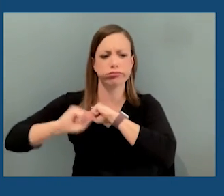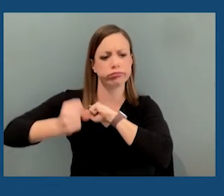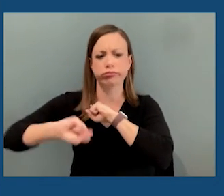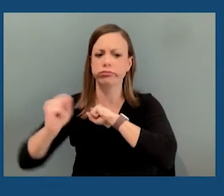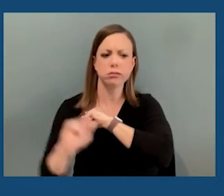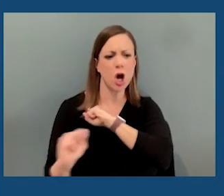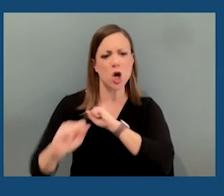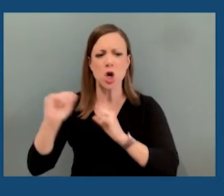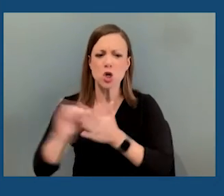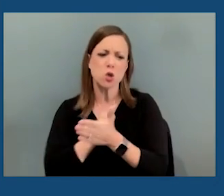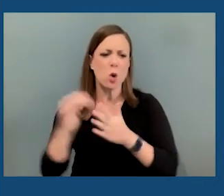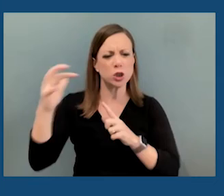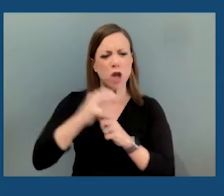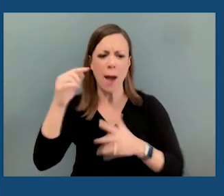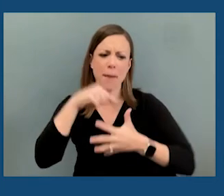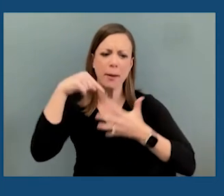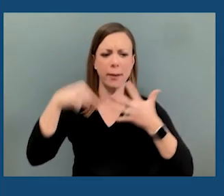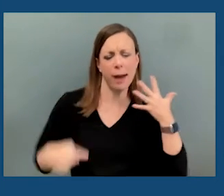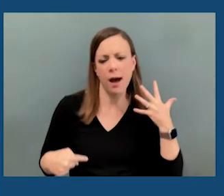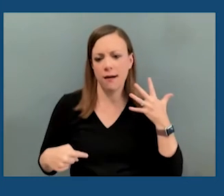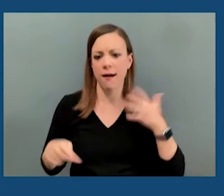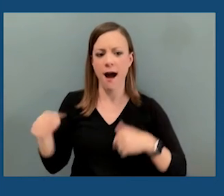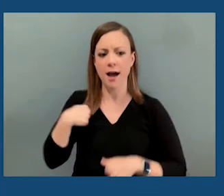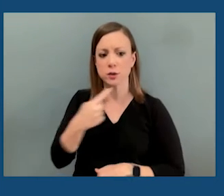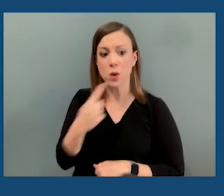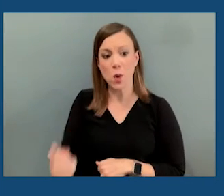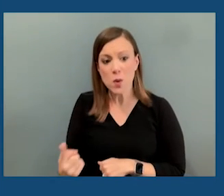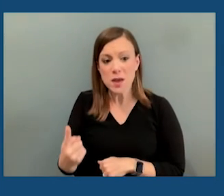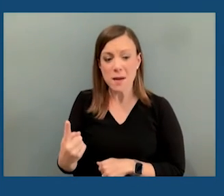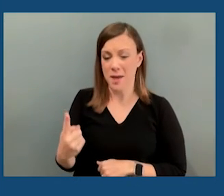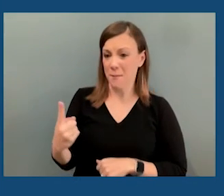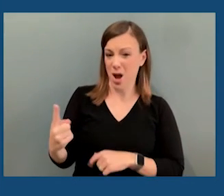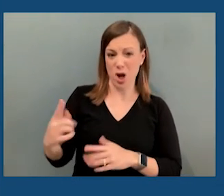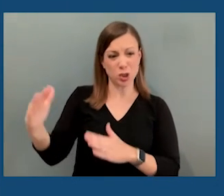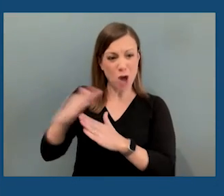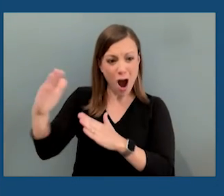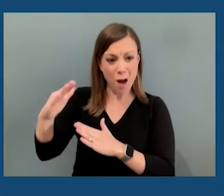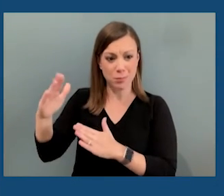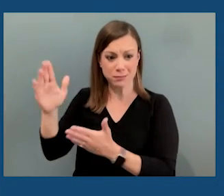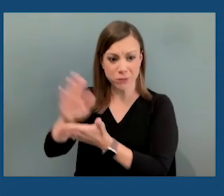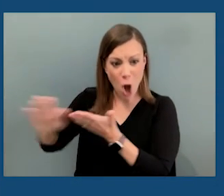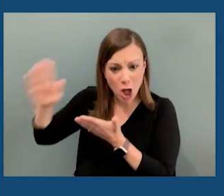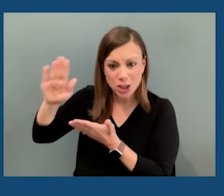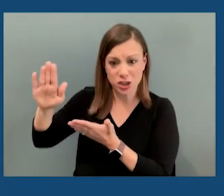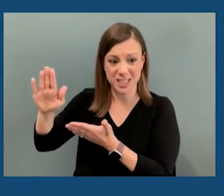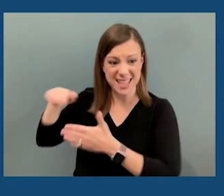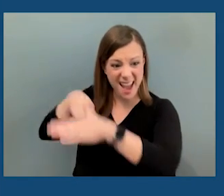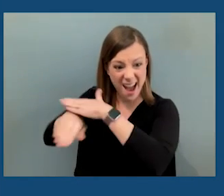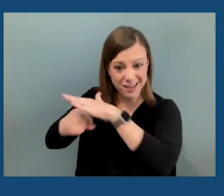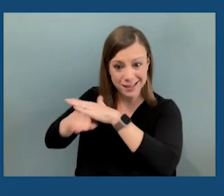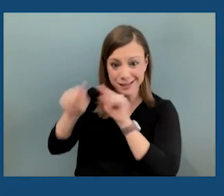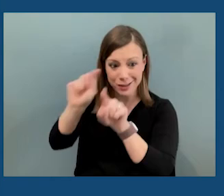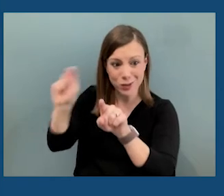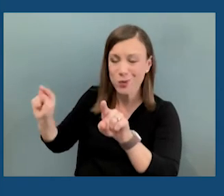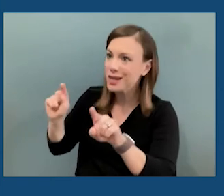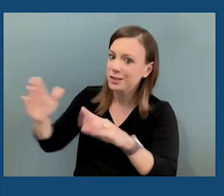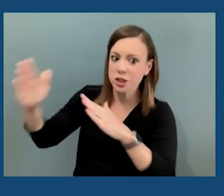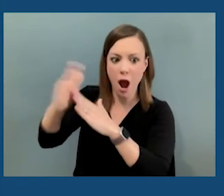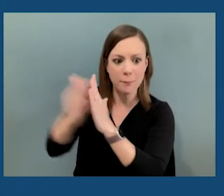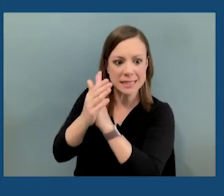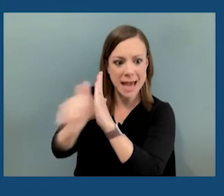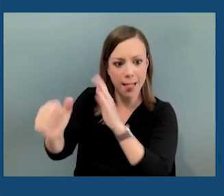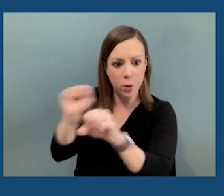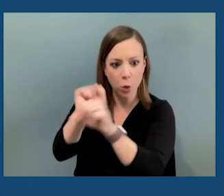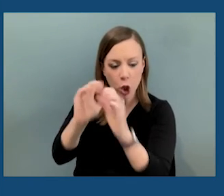I told them about our world-class institutions, our colleges, the access they have to the best talent in the world. And people are hungry